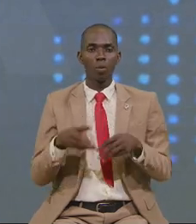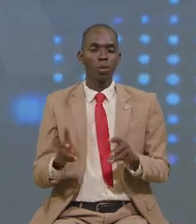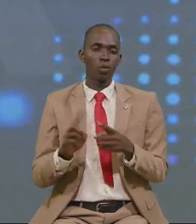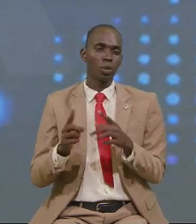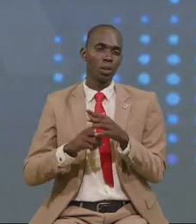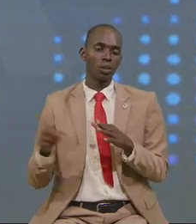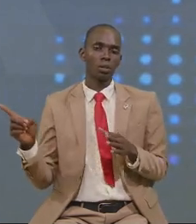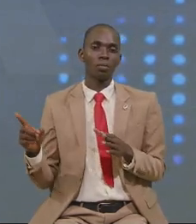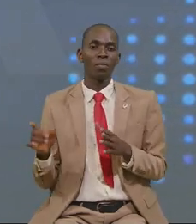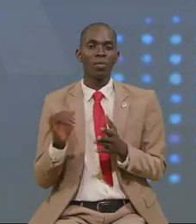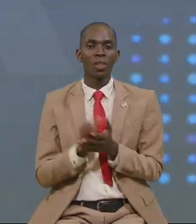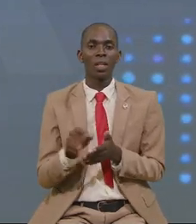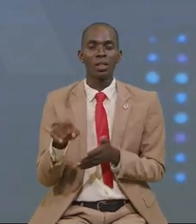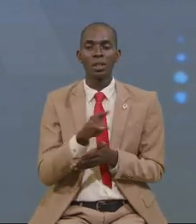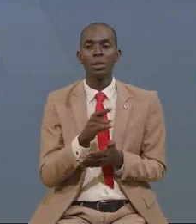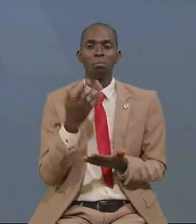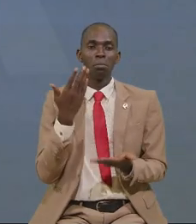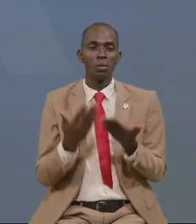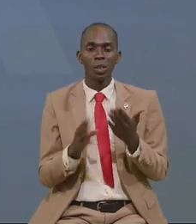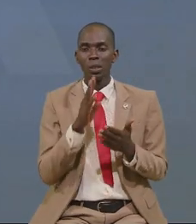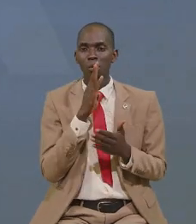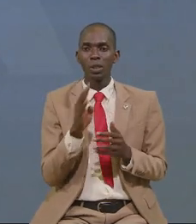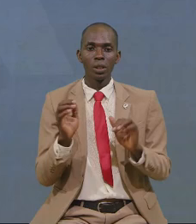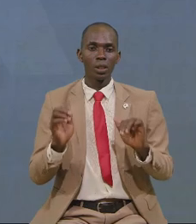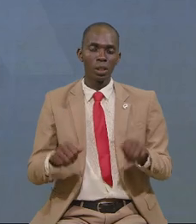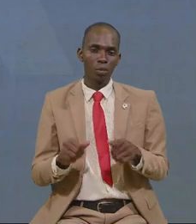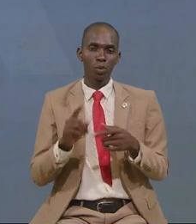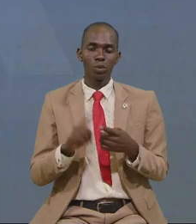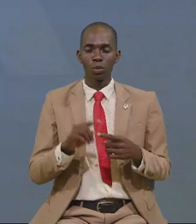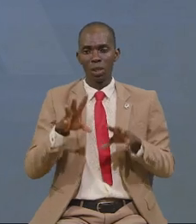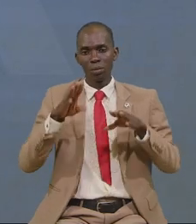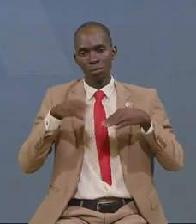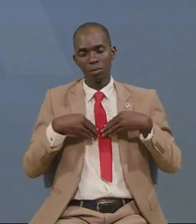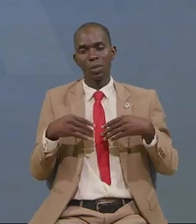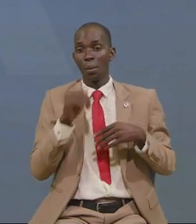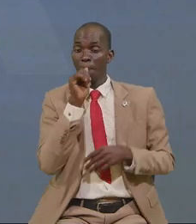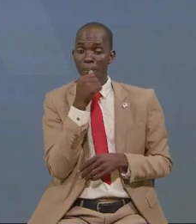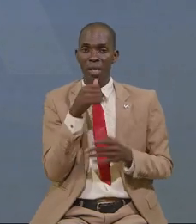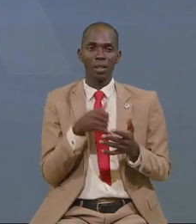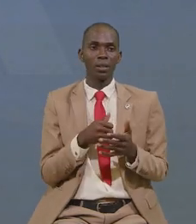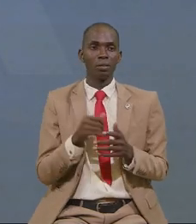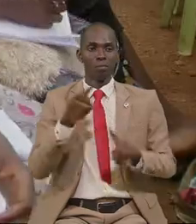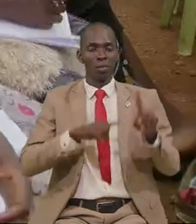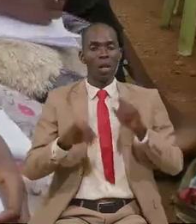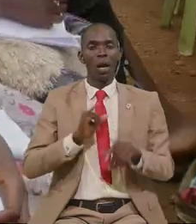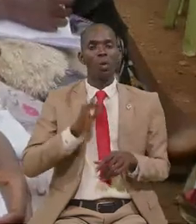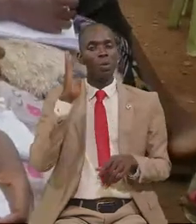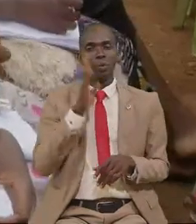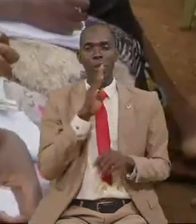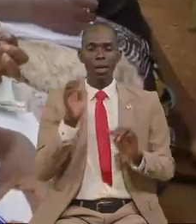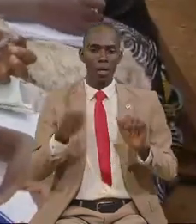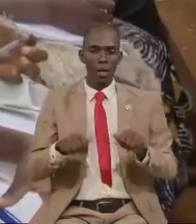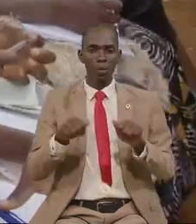escape that ye may be able to bear it. I'll be able.